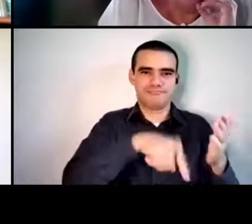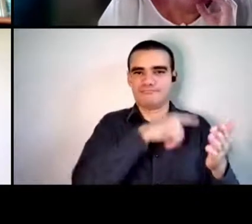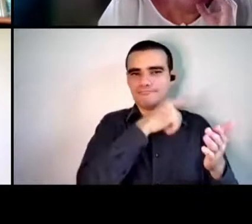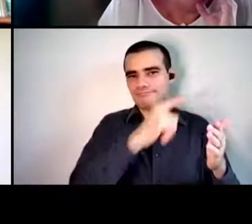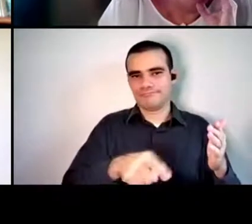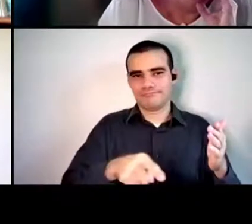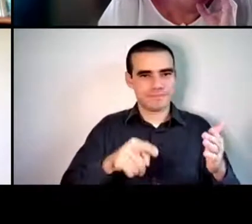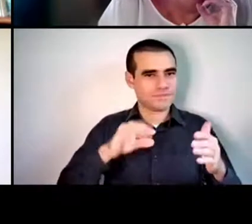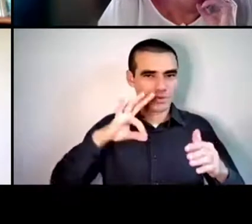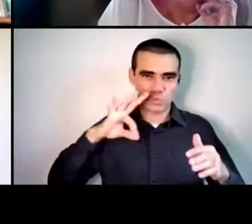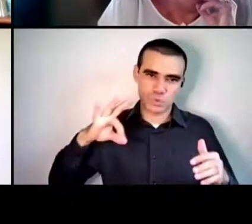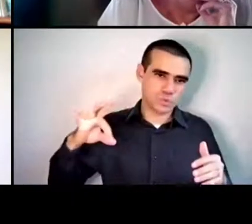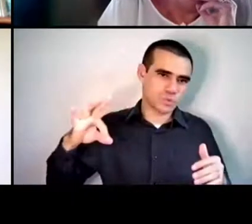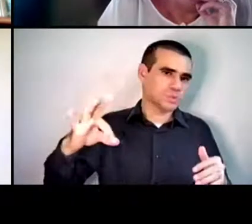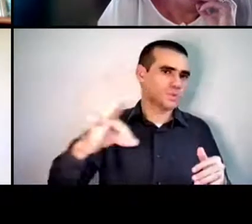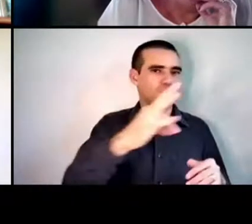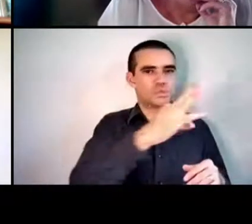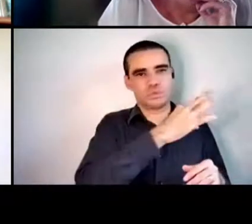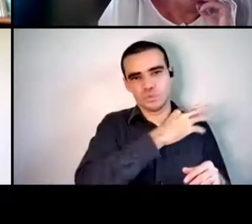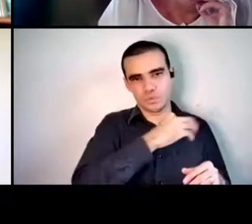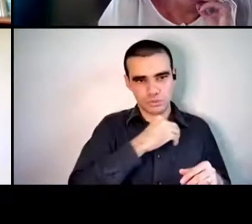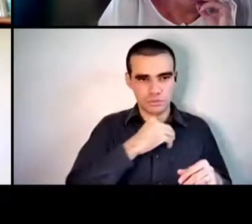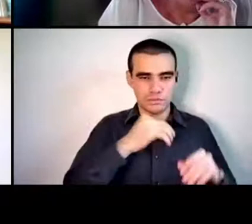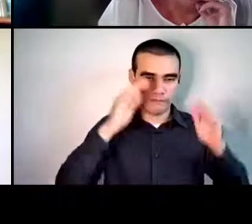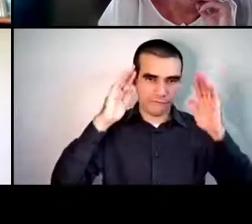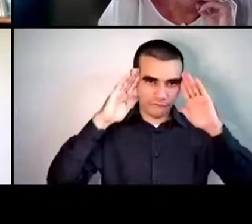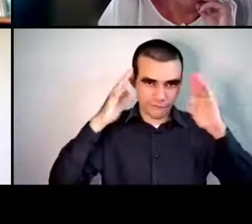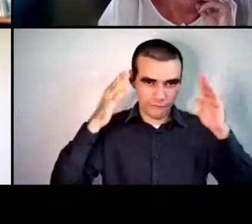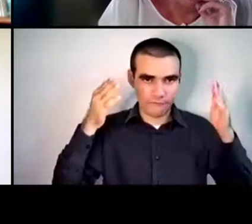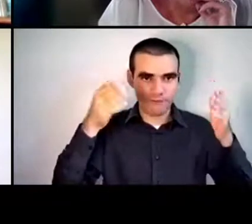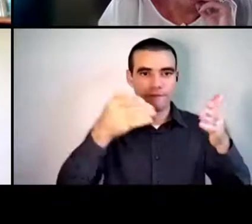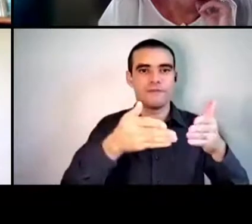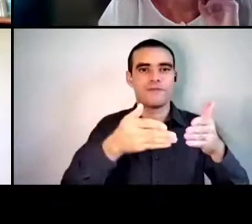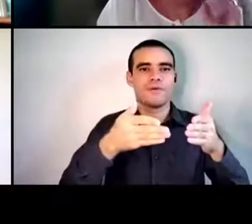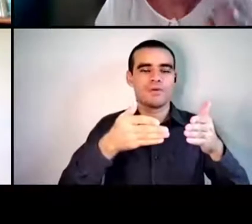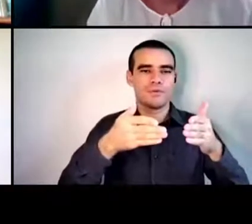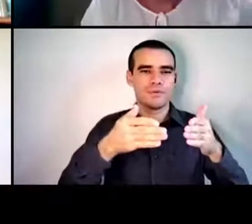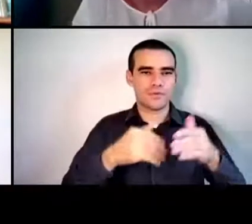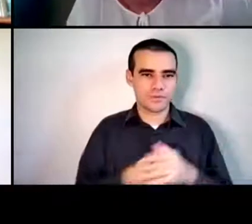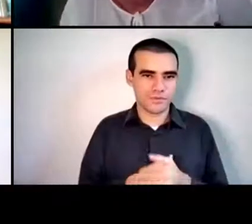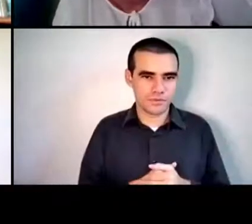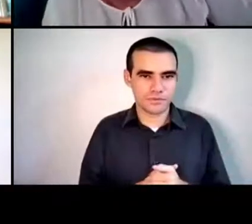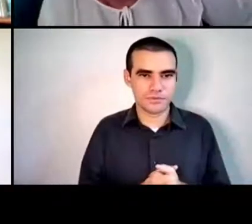the way to end with the classroom and make everything